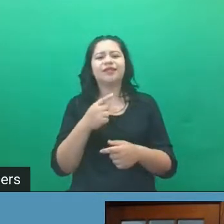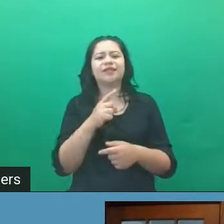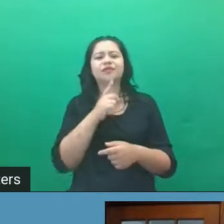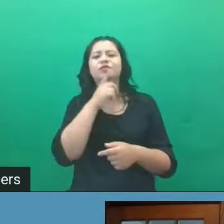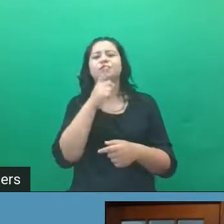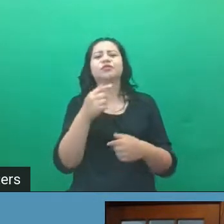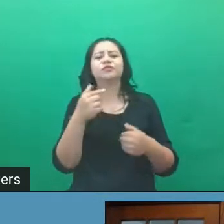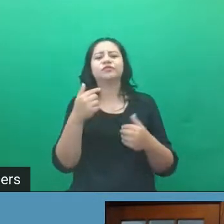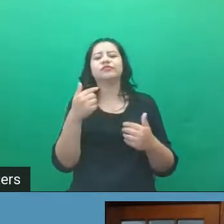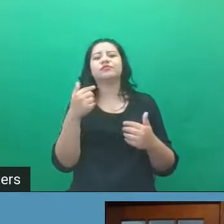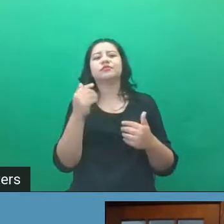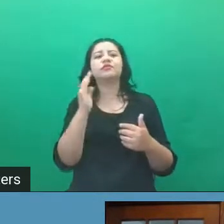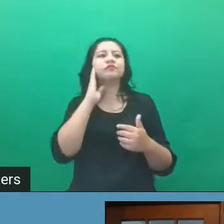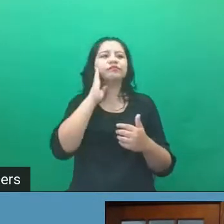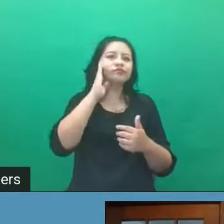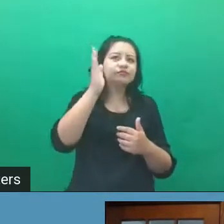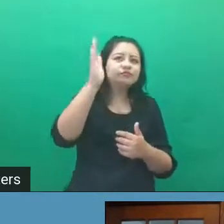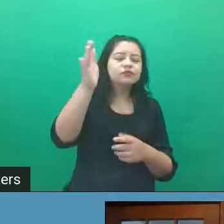toward a hybrid future.